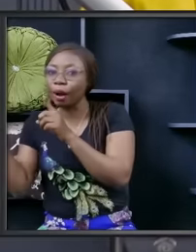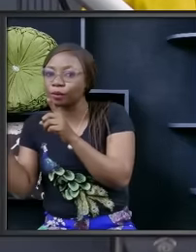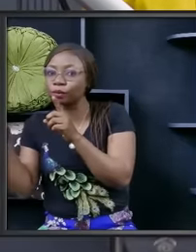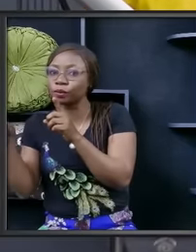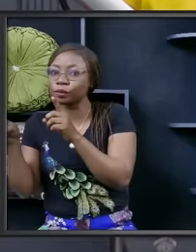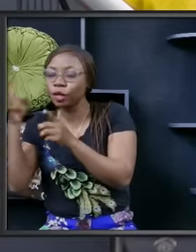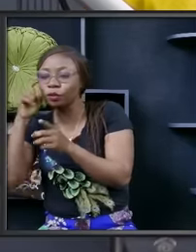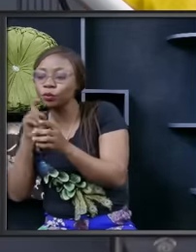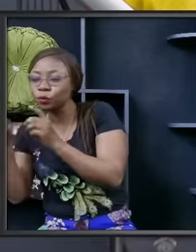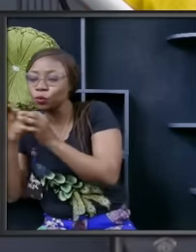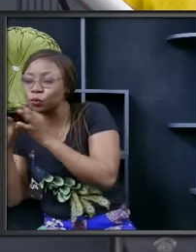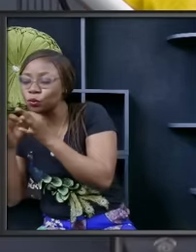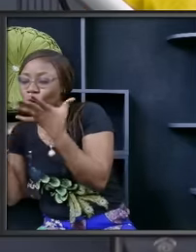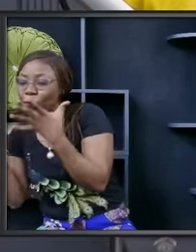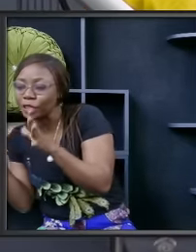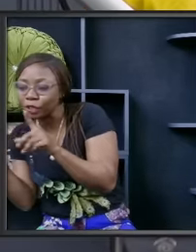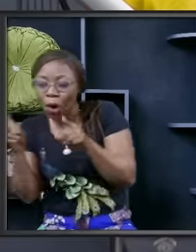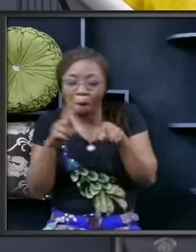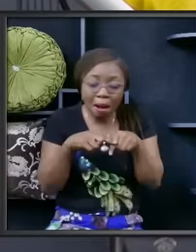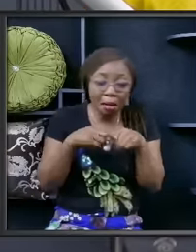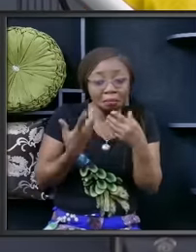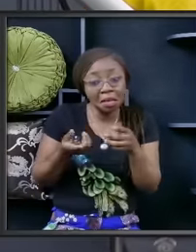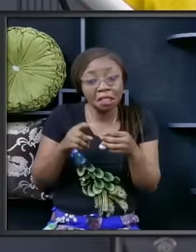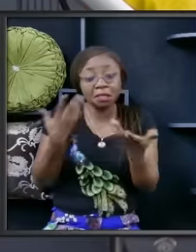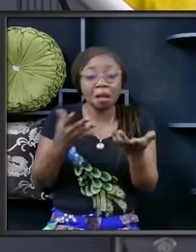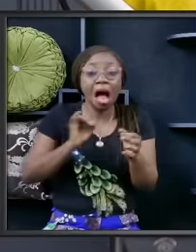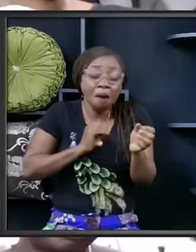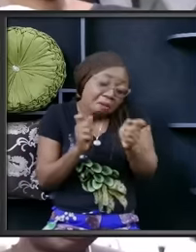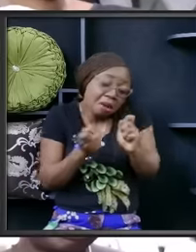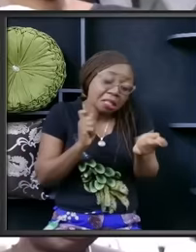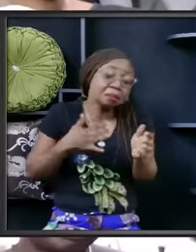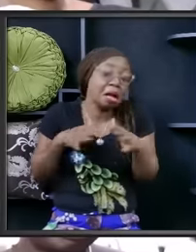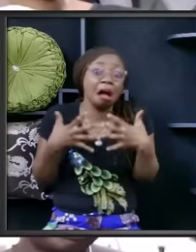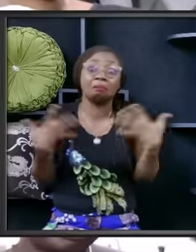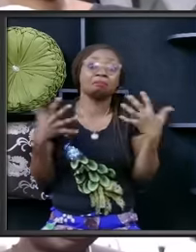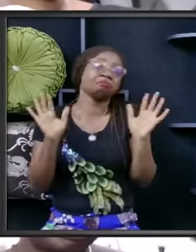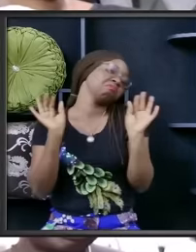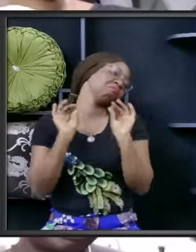them. He come back. I go manage the one where they remain. No problem. I no go verse.